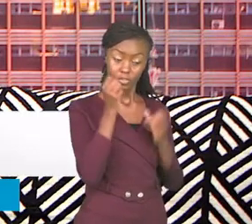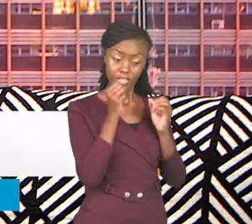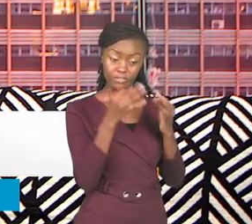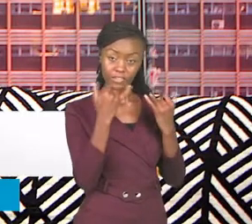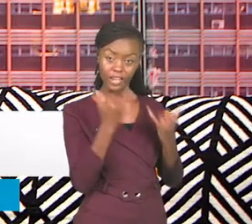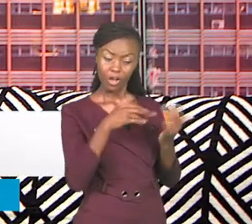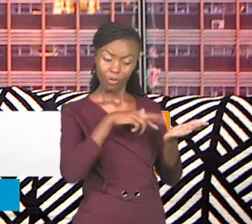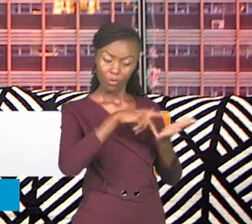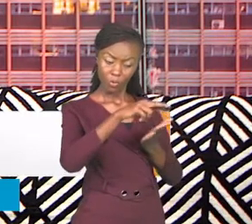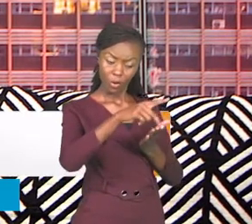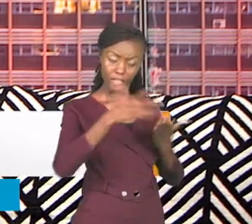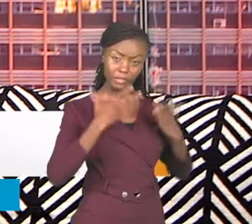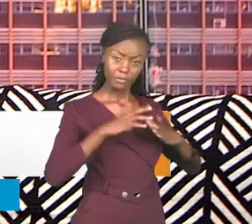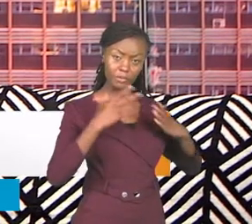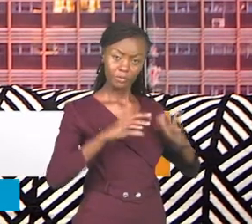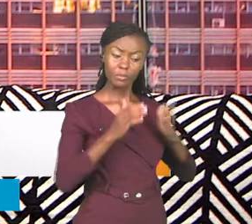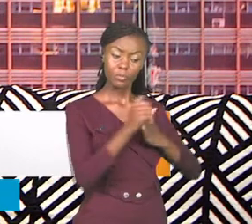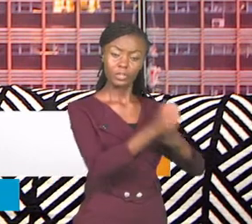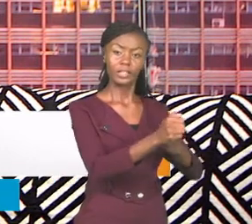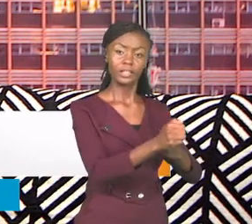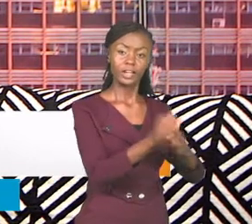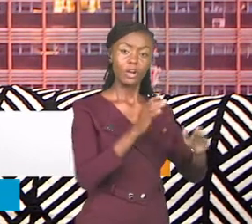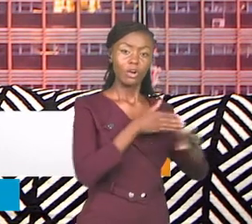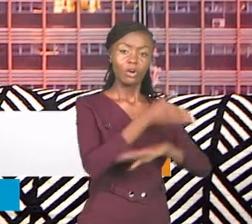are leading in out of the